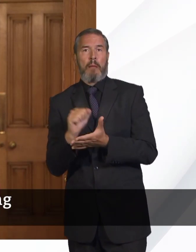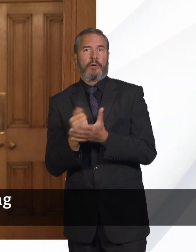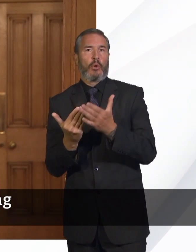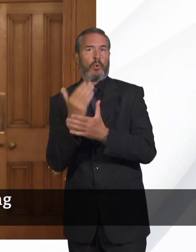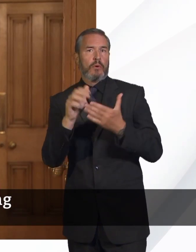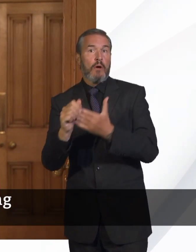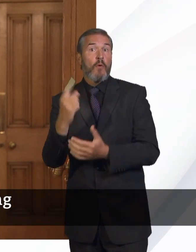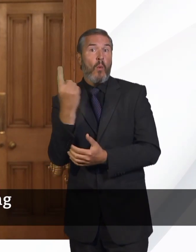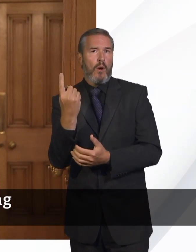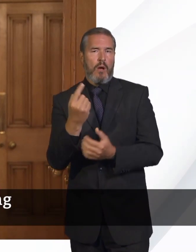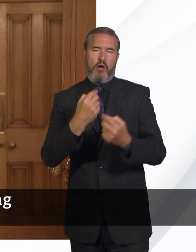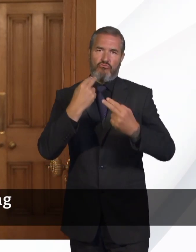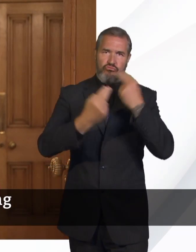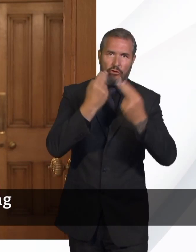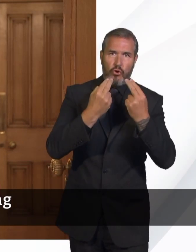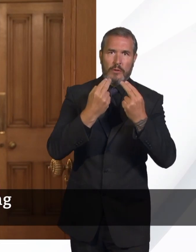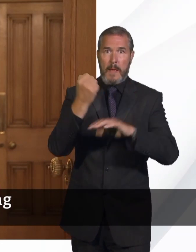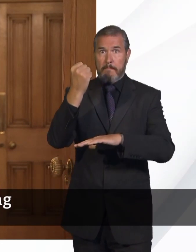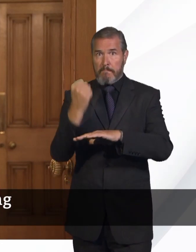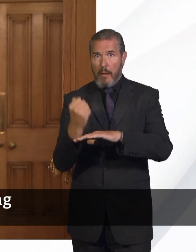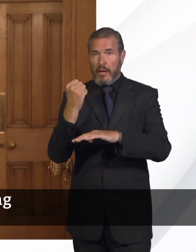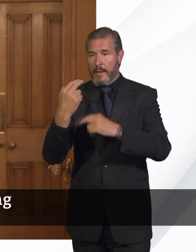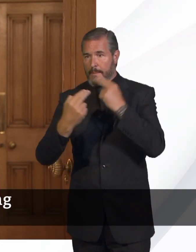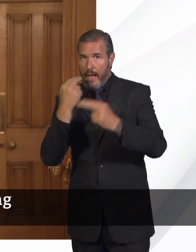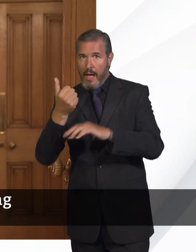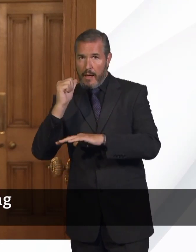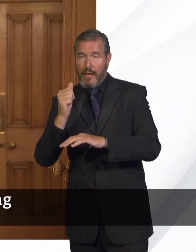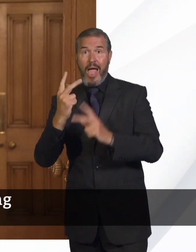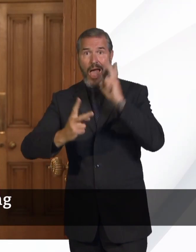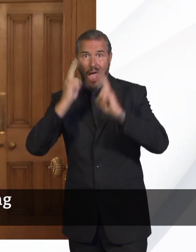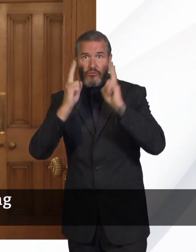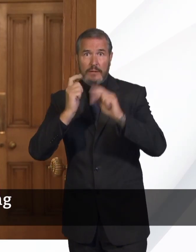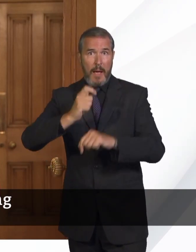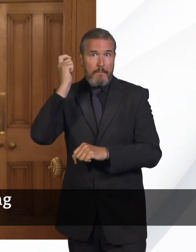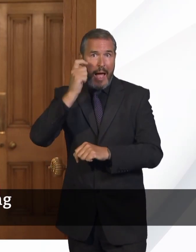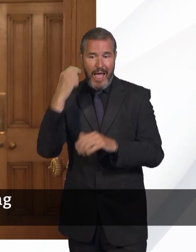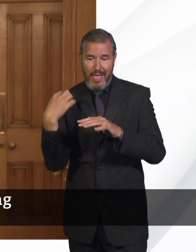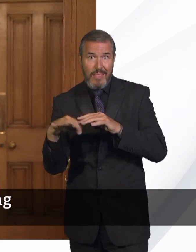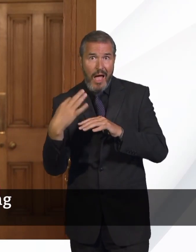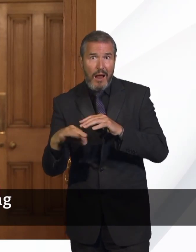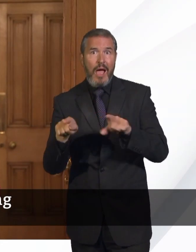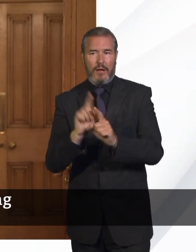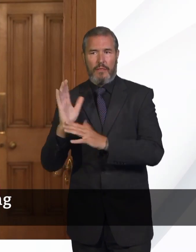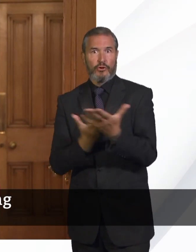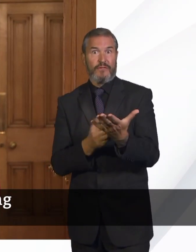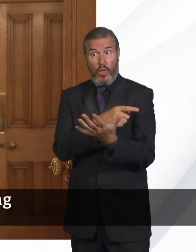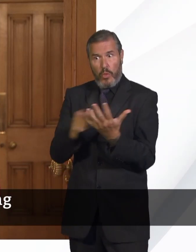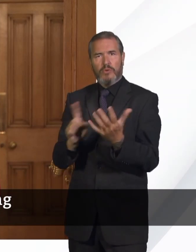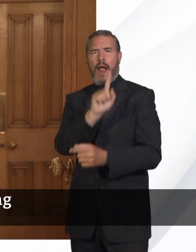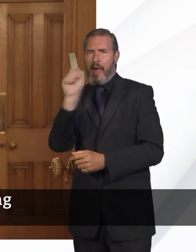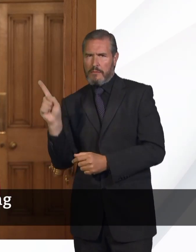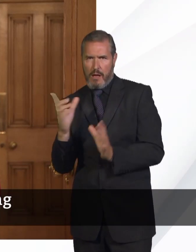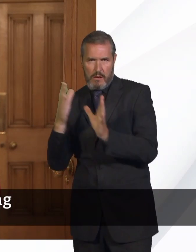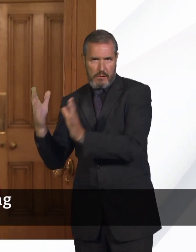for restaurants, pubs and bars, as well as hairdressers, barbers, nail bars and related services.